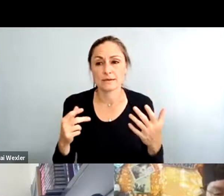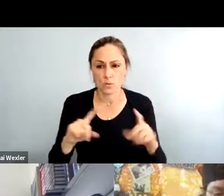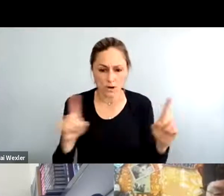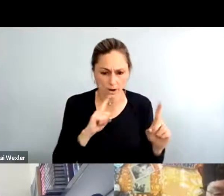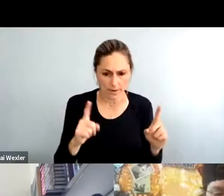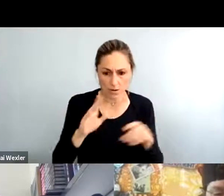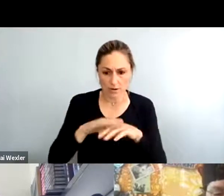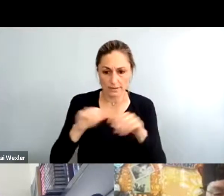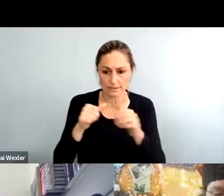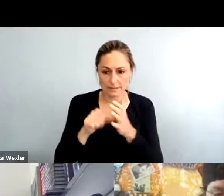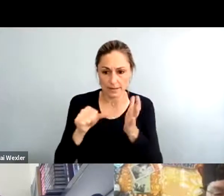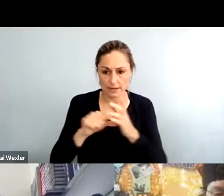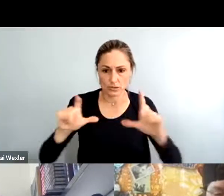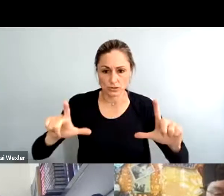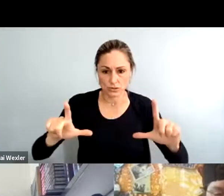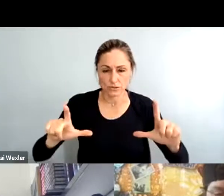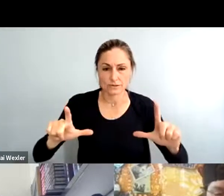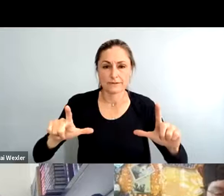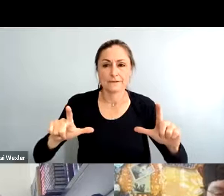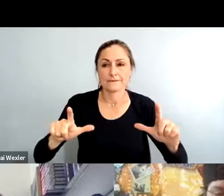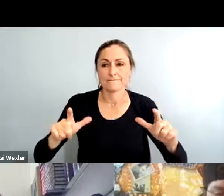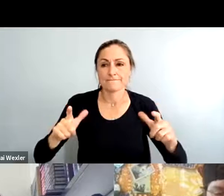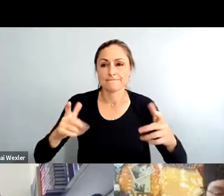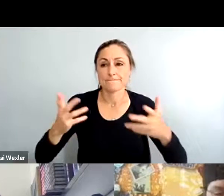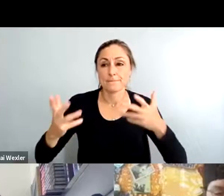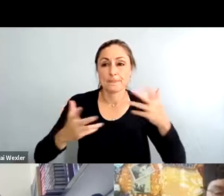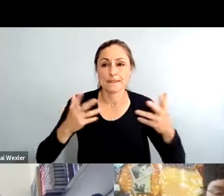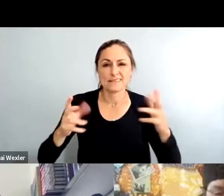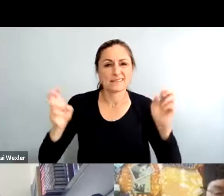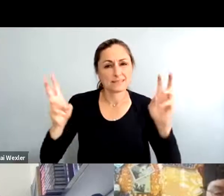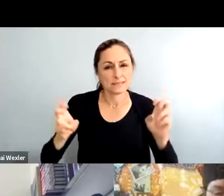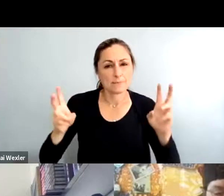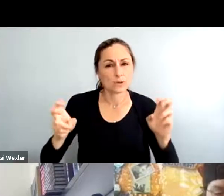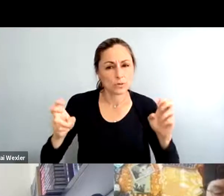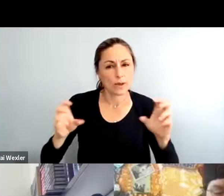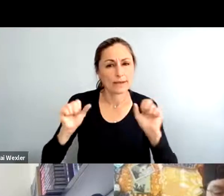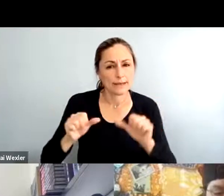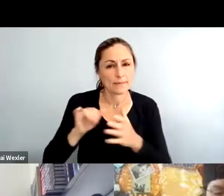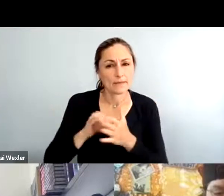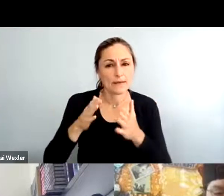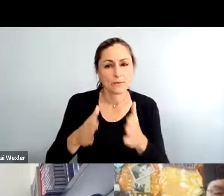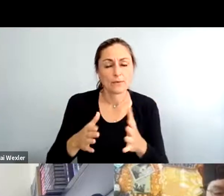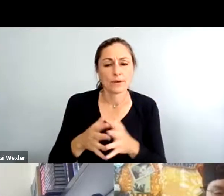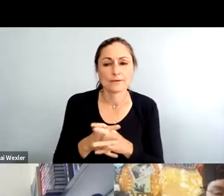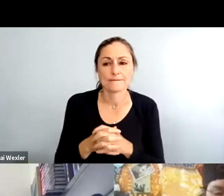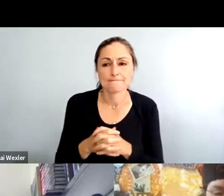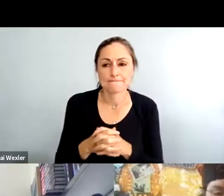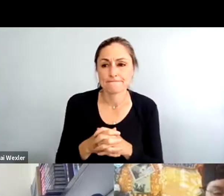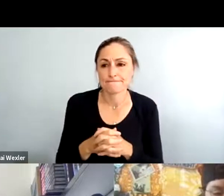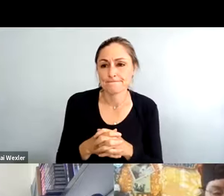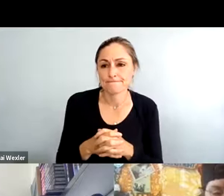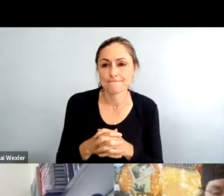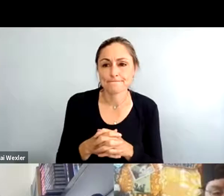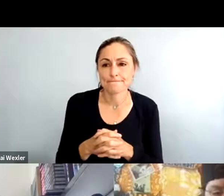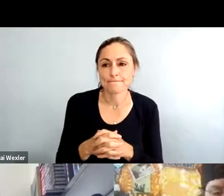also like tonally or like subject wise it could be that way. And it's just like an